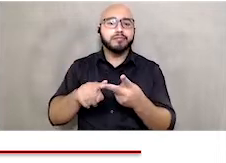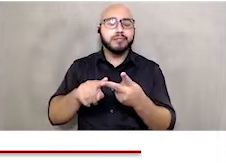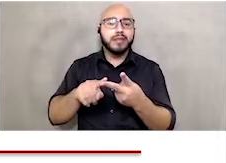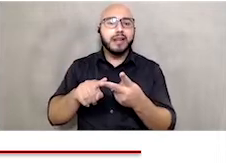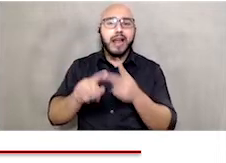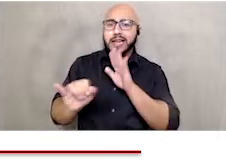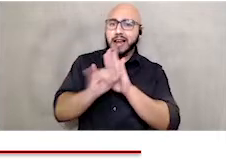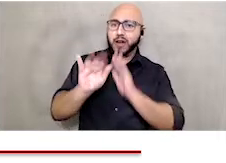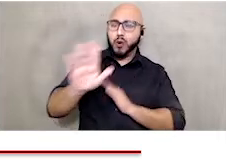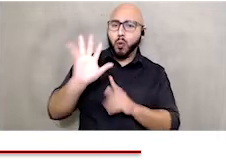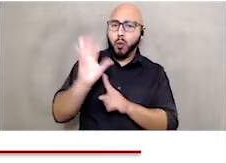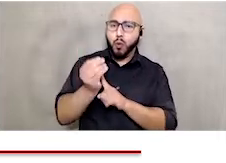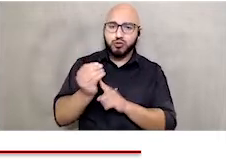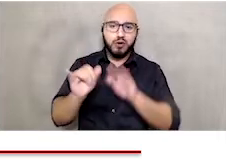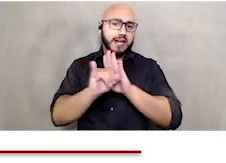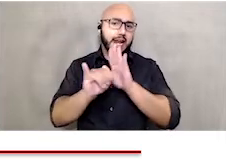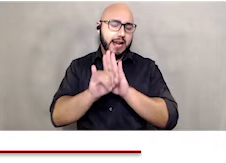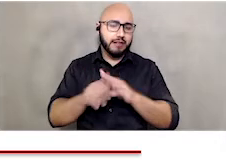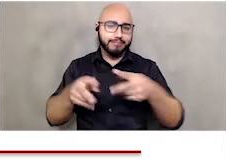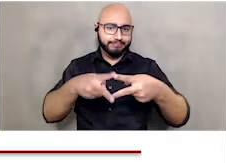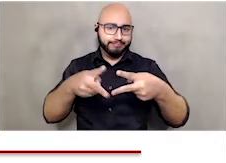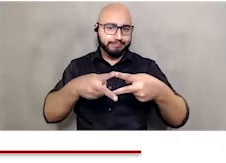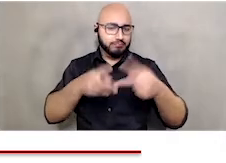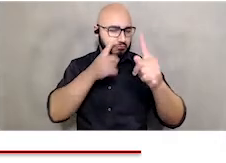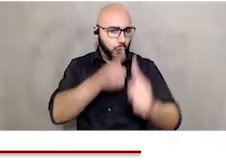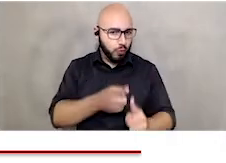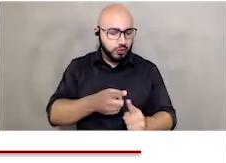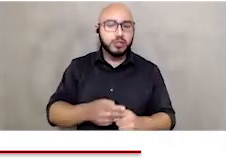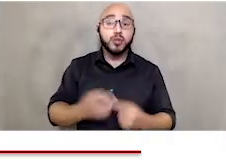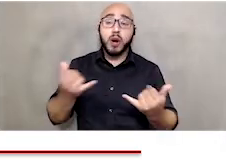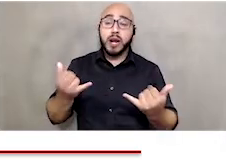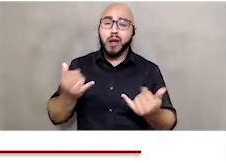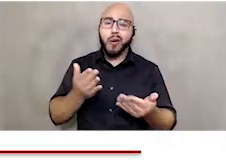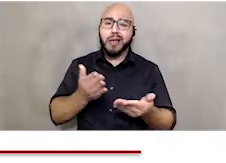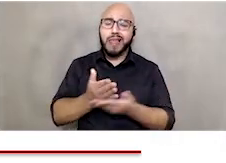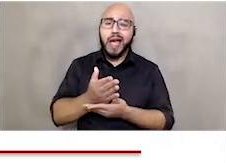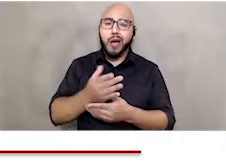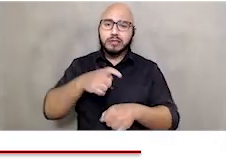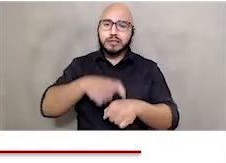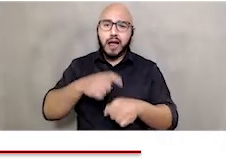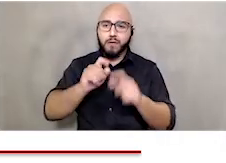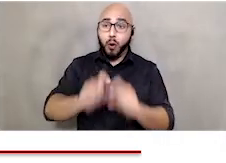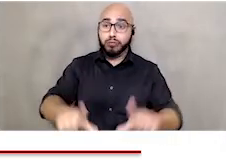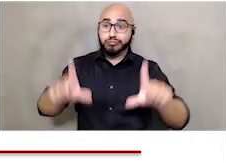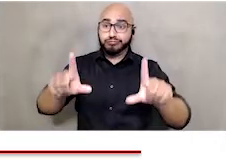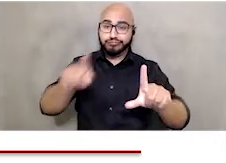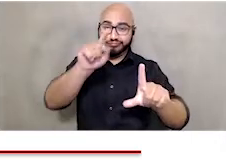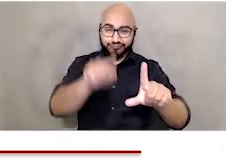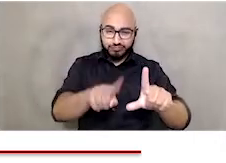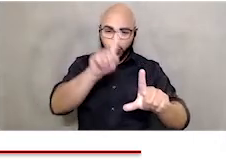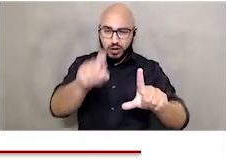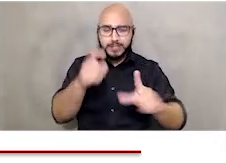cultural identity. So I'm gonna go ahead and provide you some time to think about the statement above and respond.